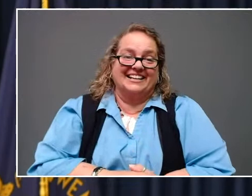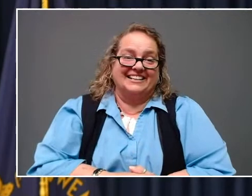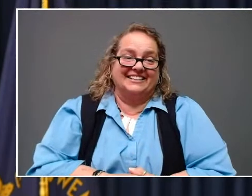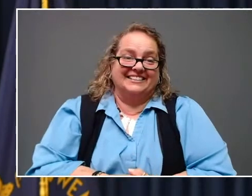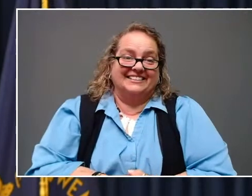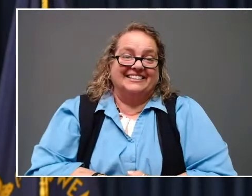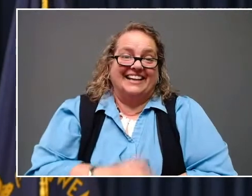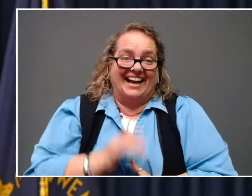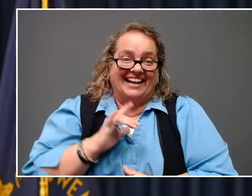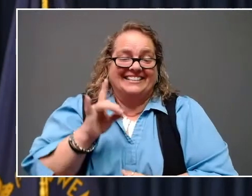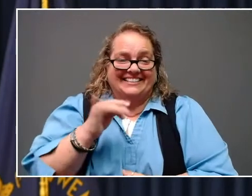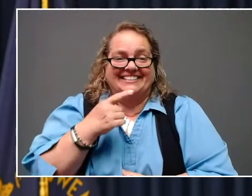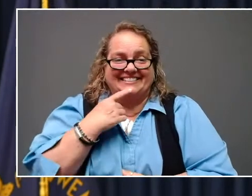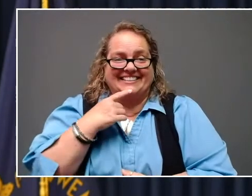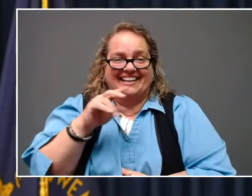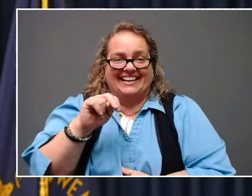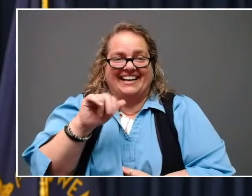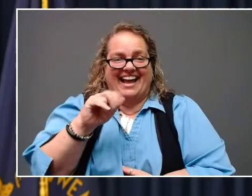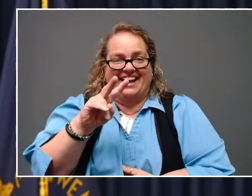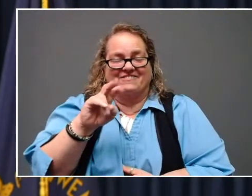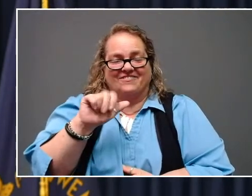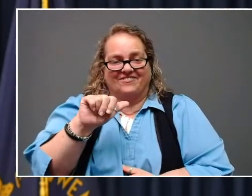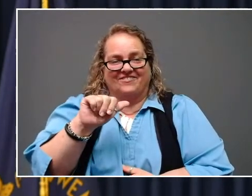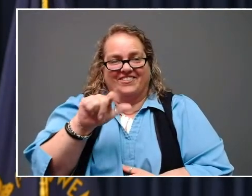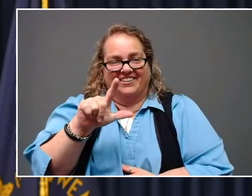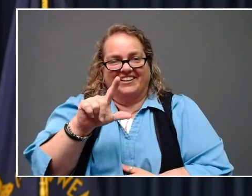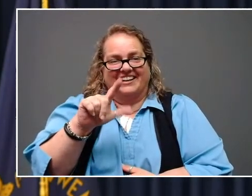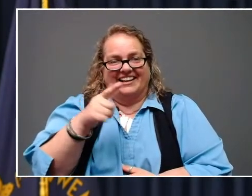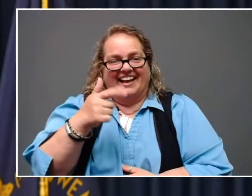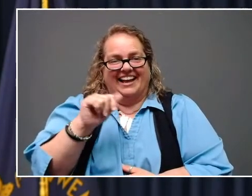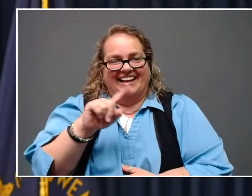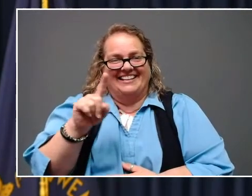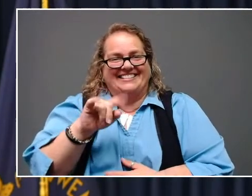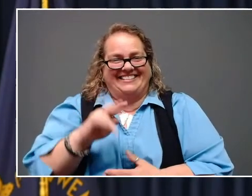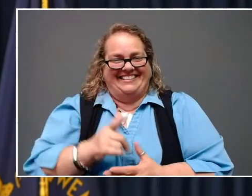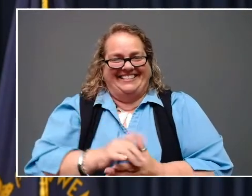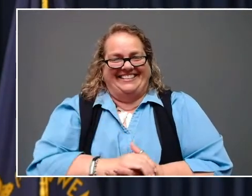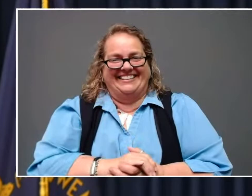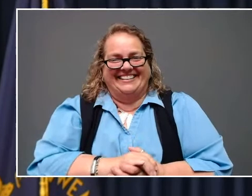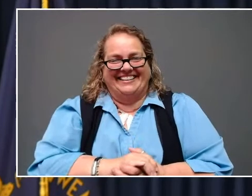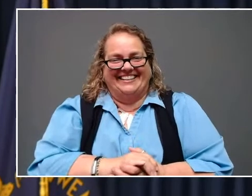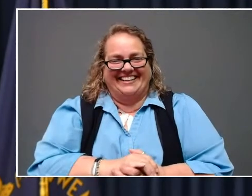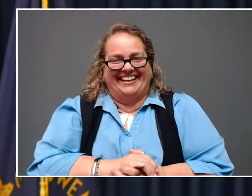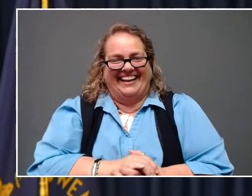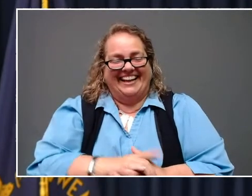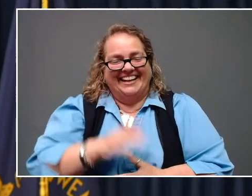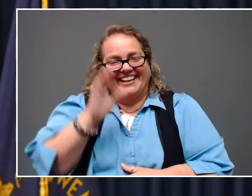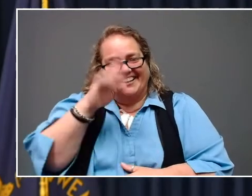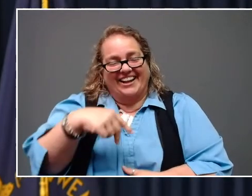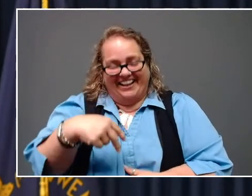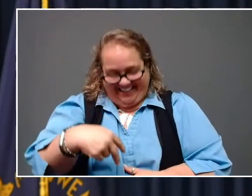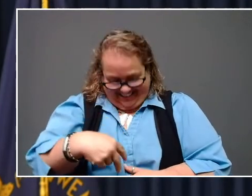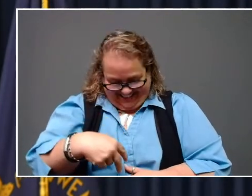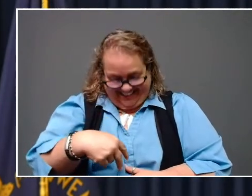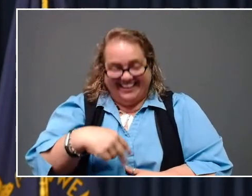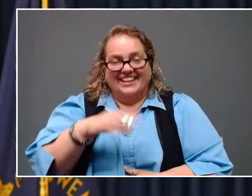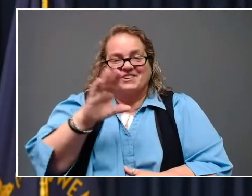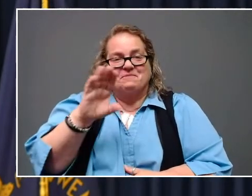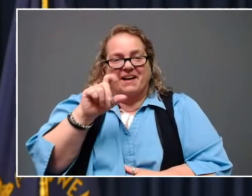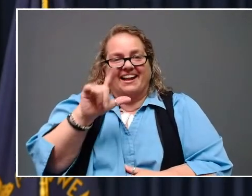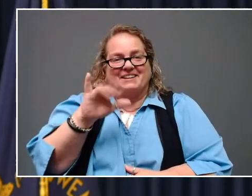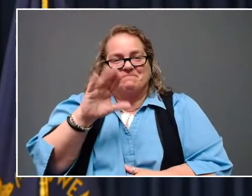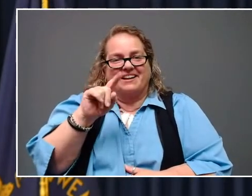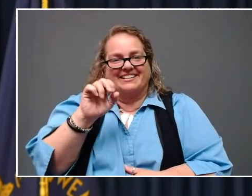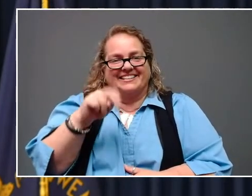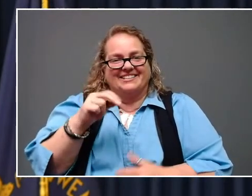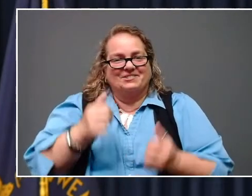I did use navel gazing. Navel. Well, yeah, looking at your navel, like staring at your belly button, which is not